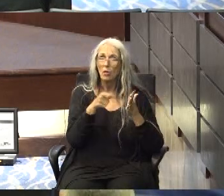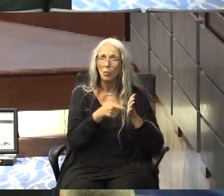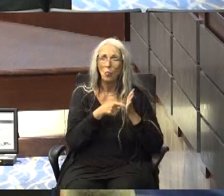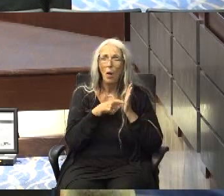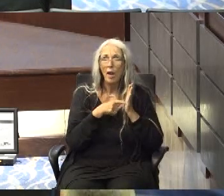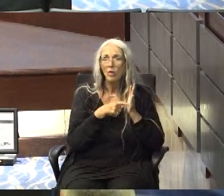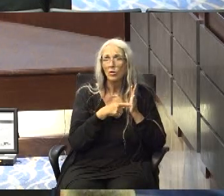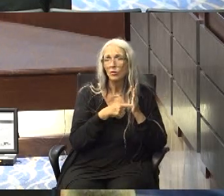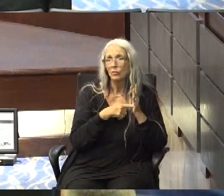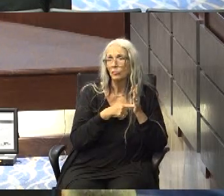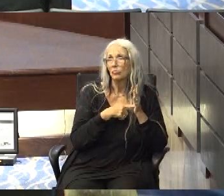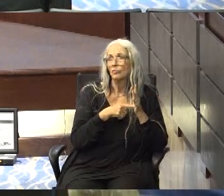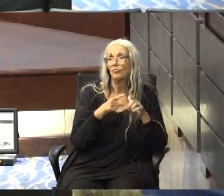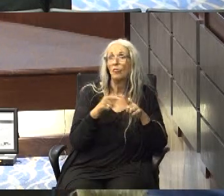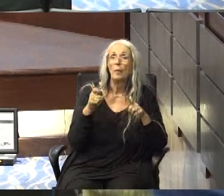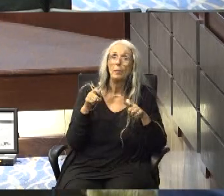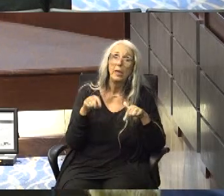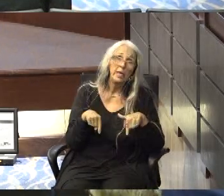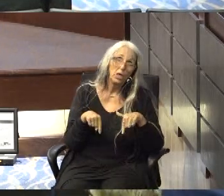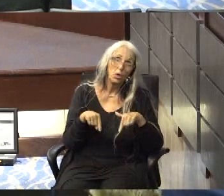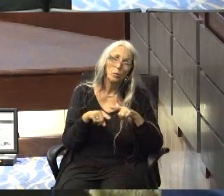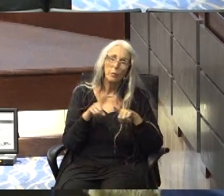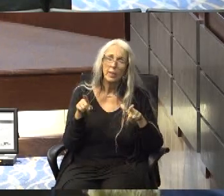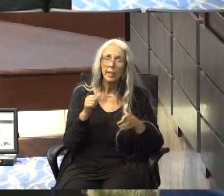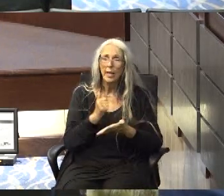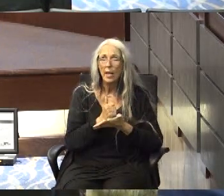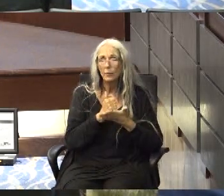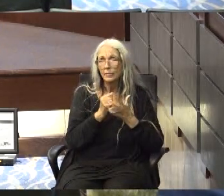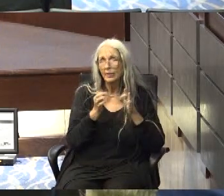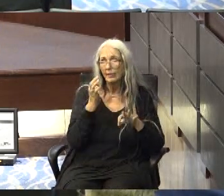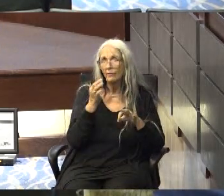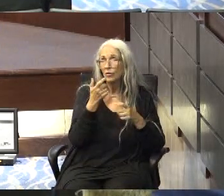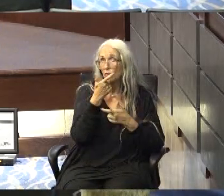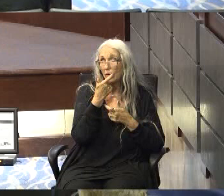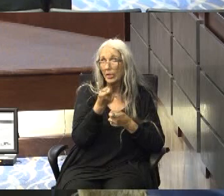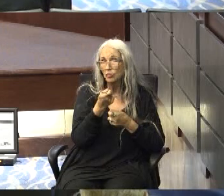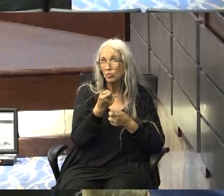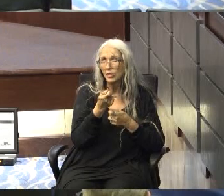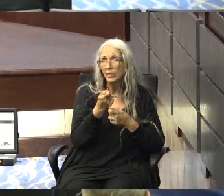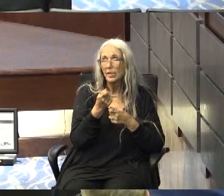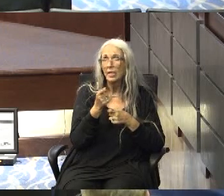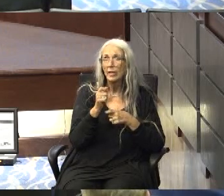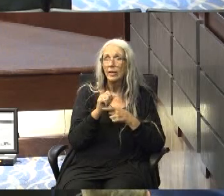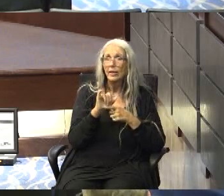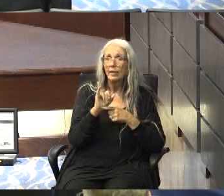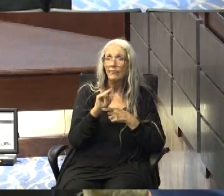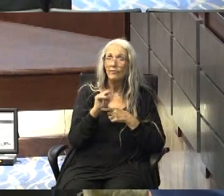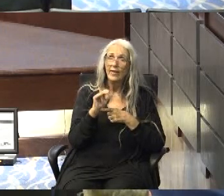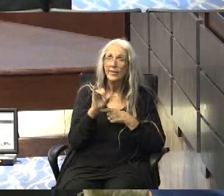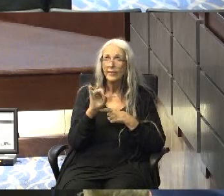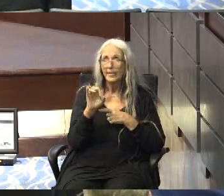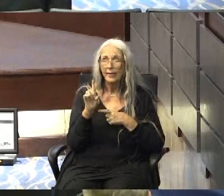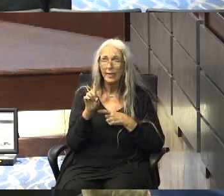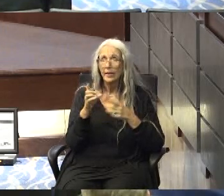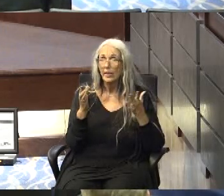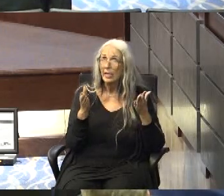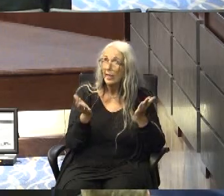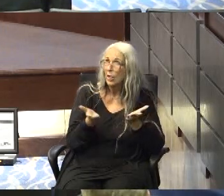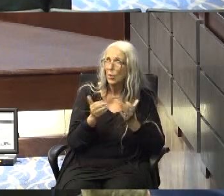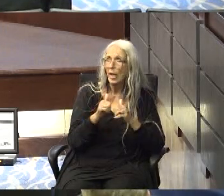fundamentally here. Right. But it helps if you're interested, invested here. Yep. In how we look and do